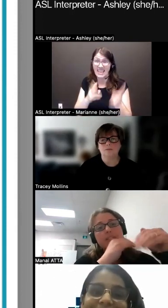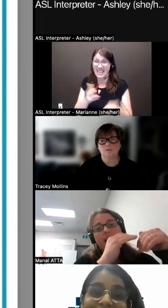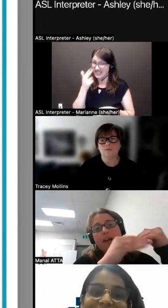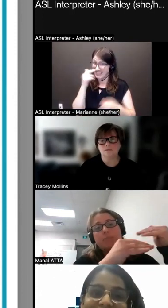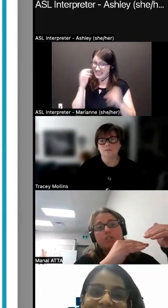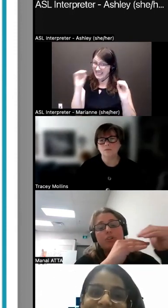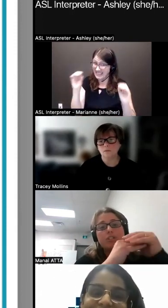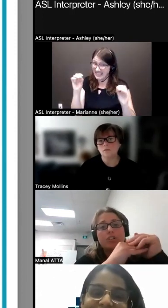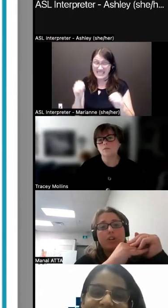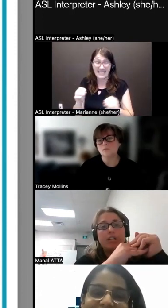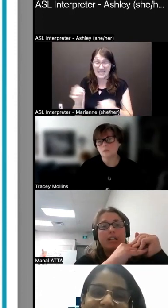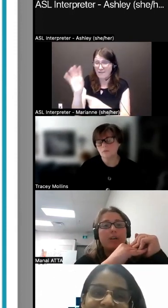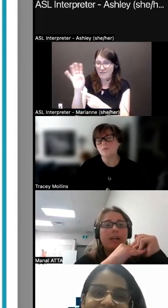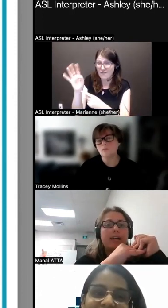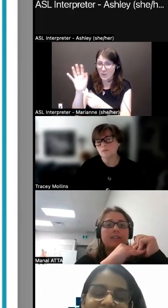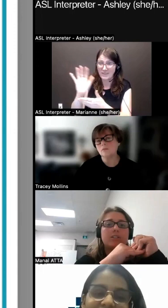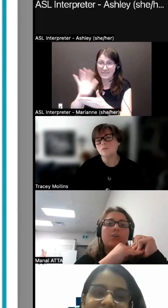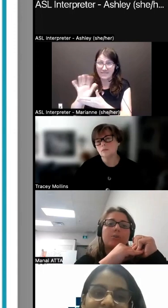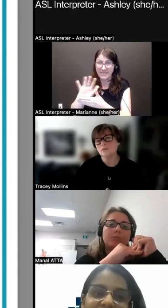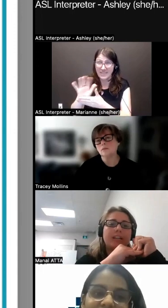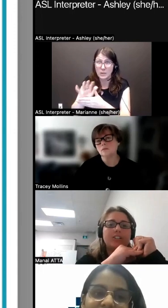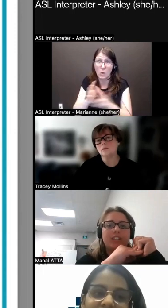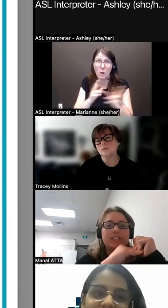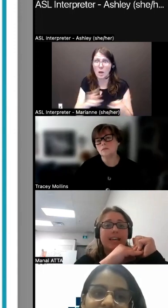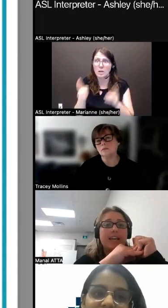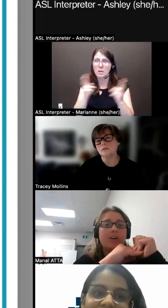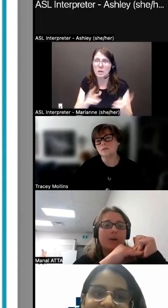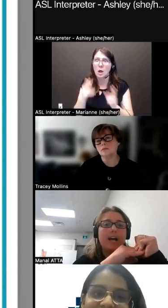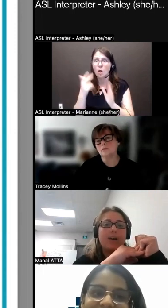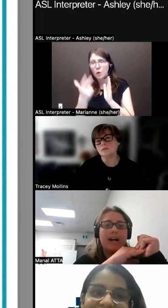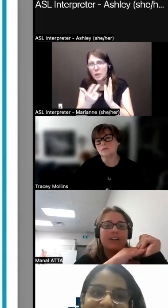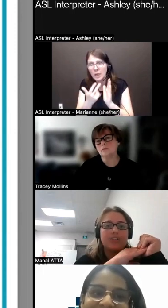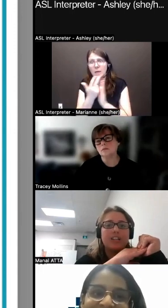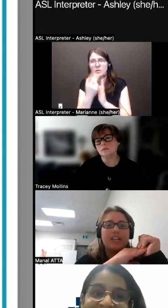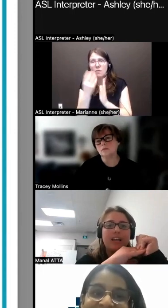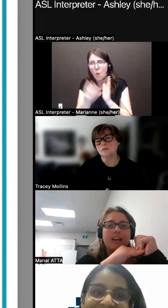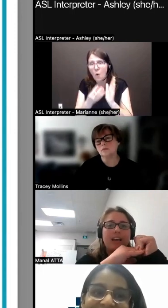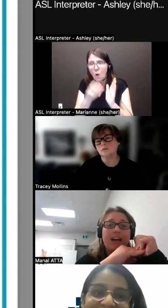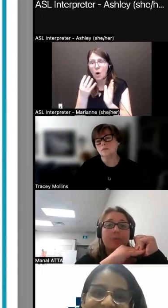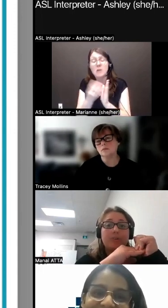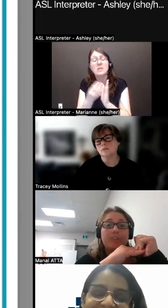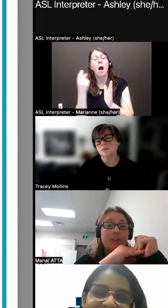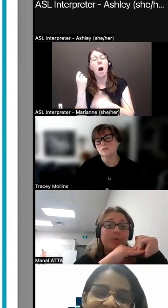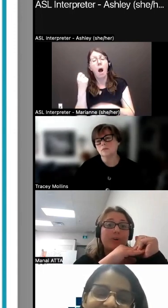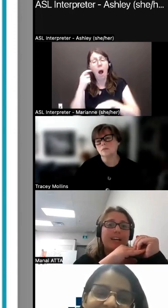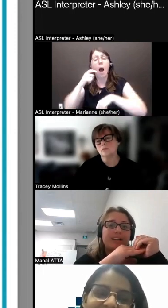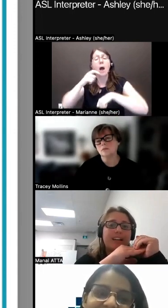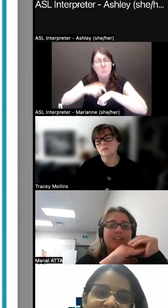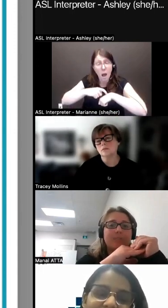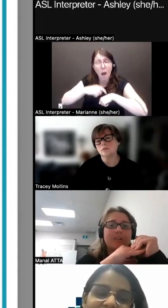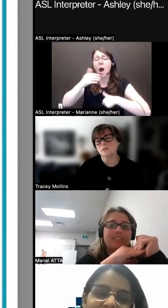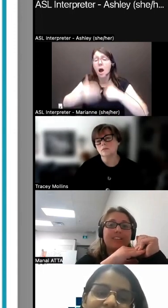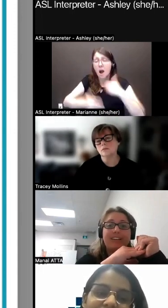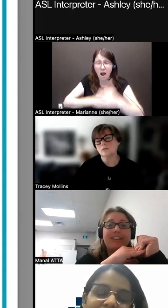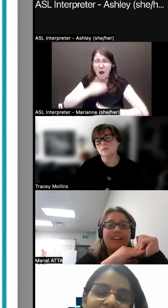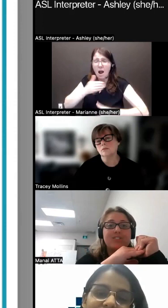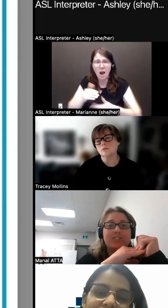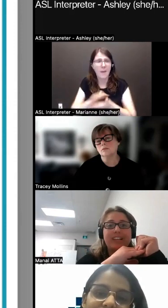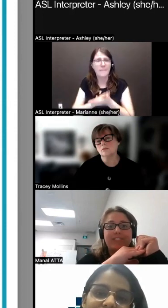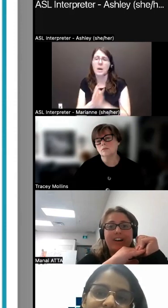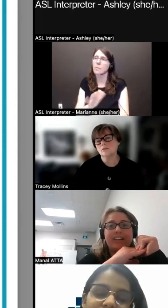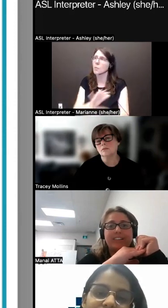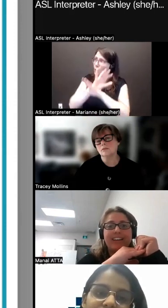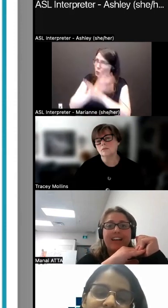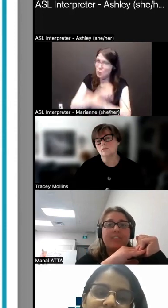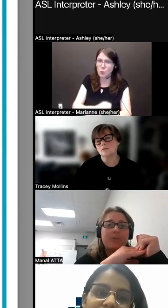by the time, slowly now, it's, oh, Alicia, it's taking 1 hour actually, and we're reviewing it, and it's